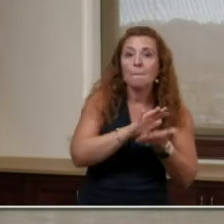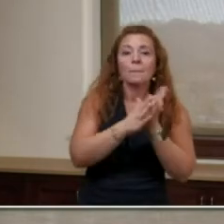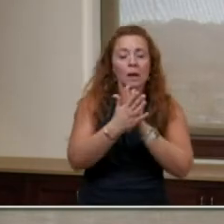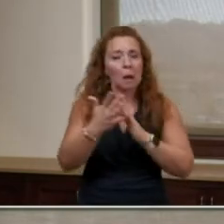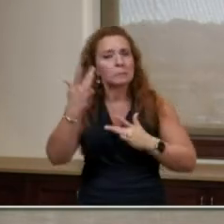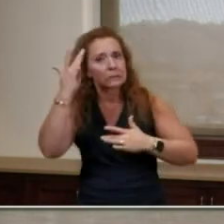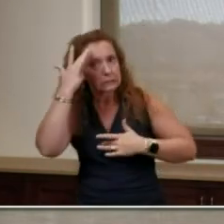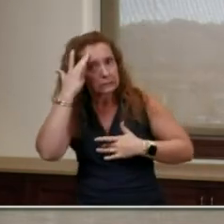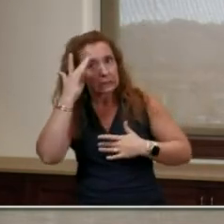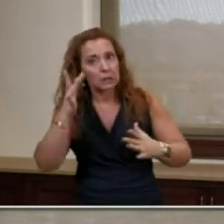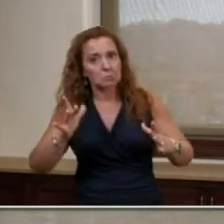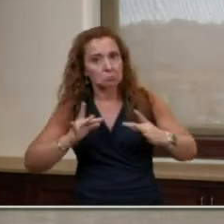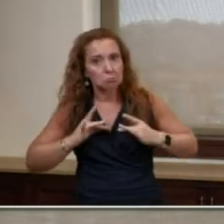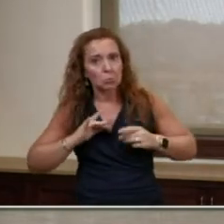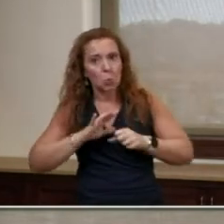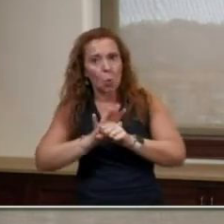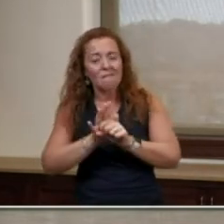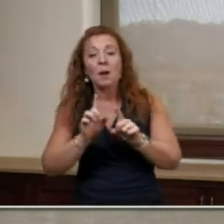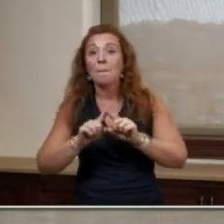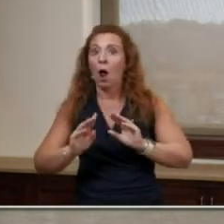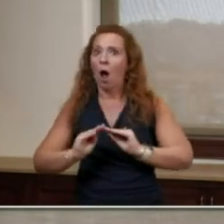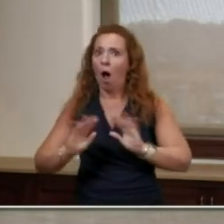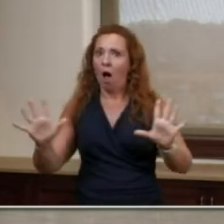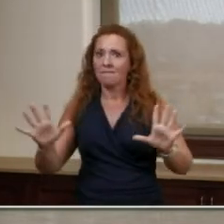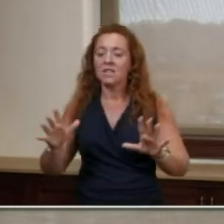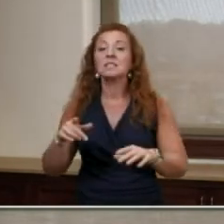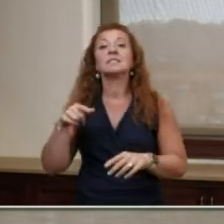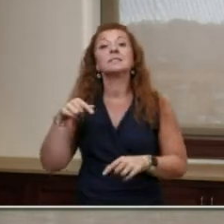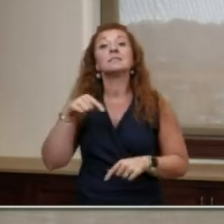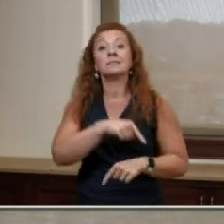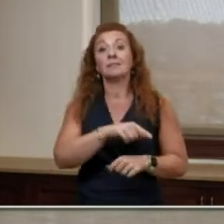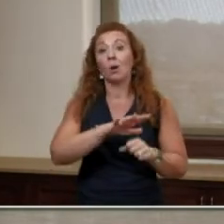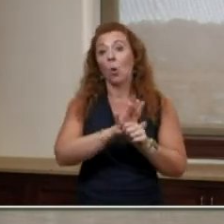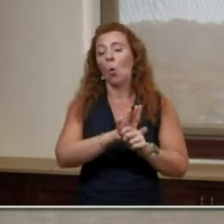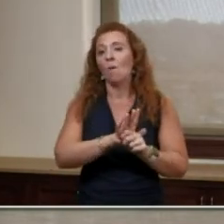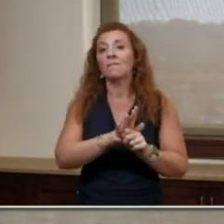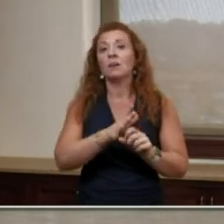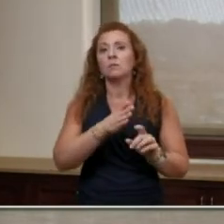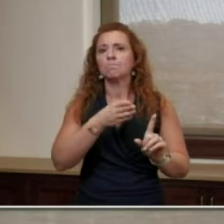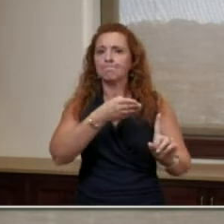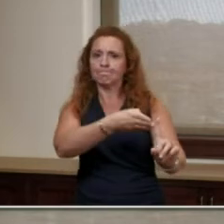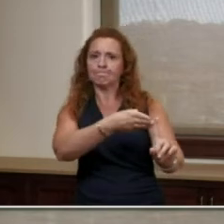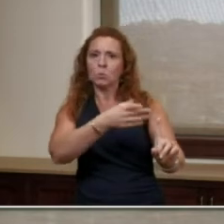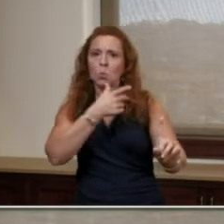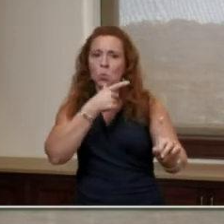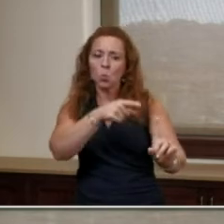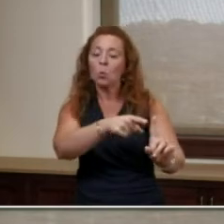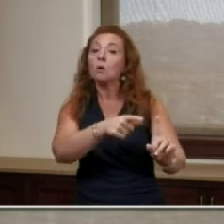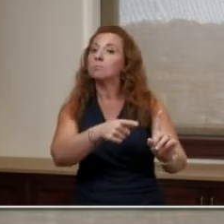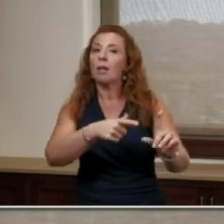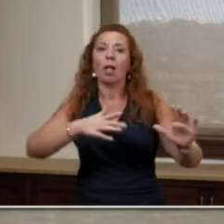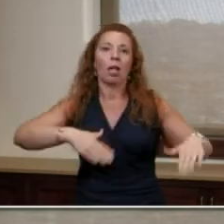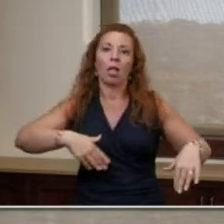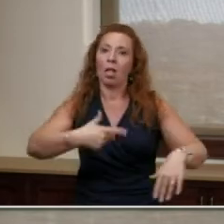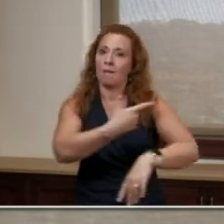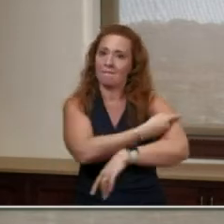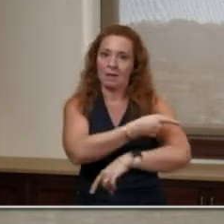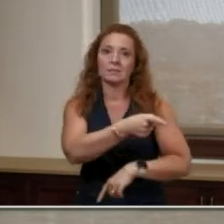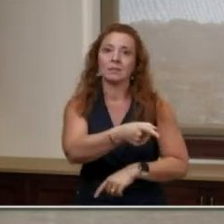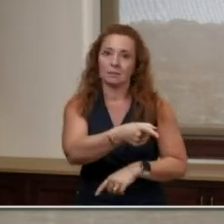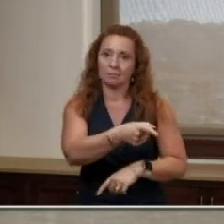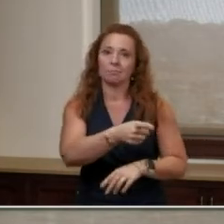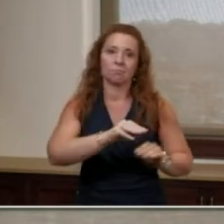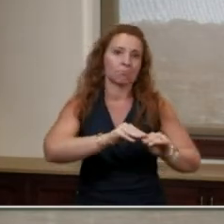do contract COVID, but it's clear that the virus is now primarily targeting and thriving among the